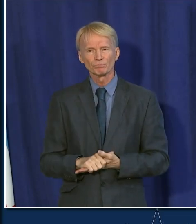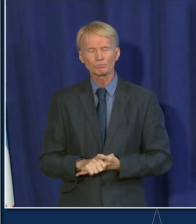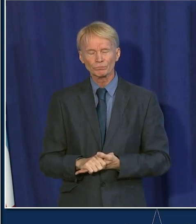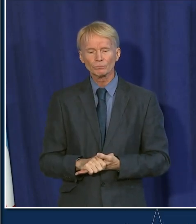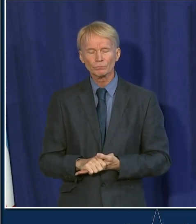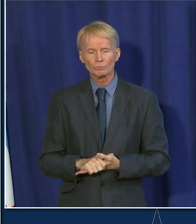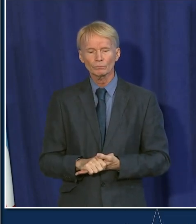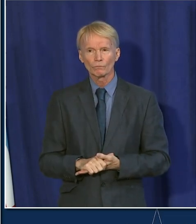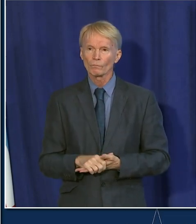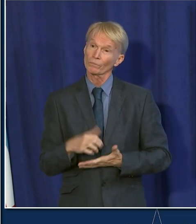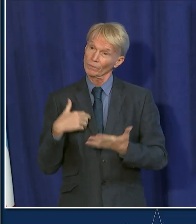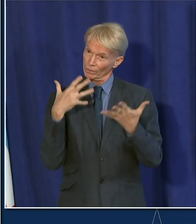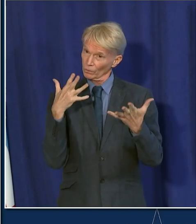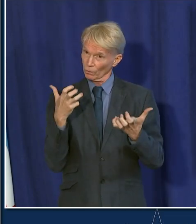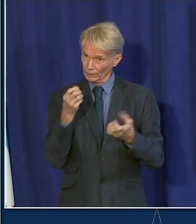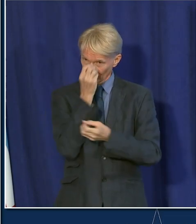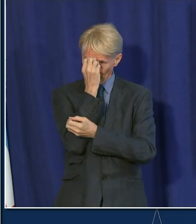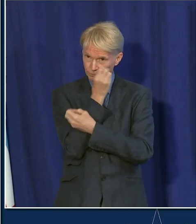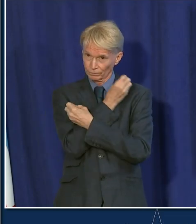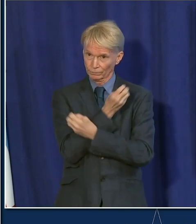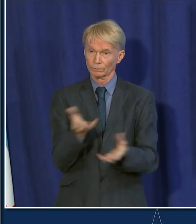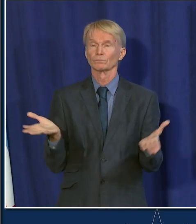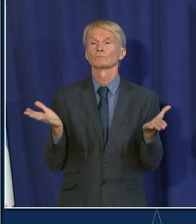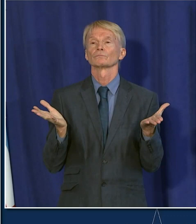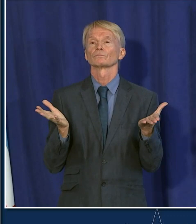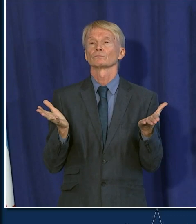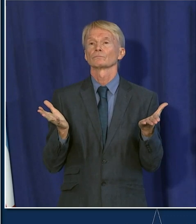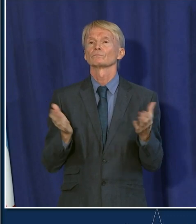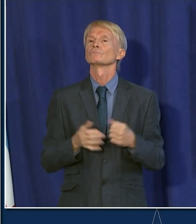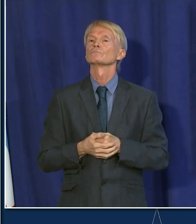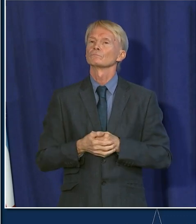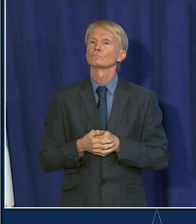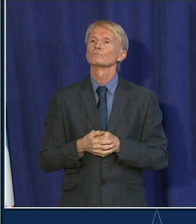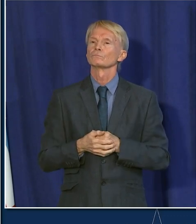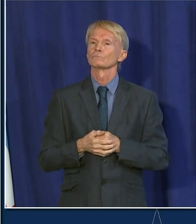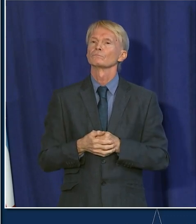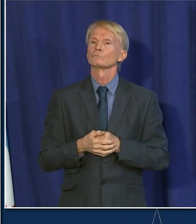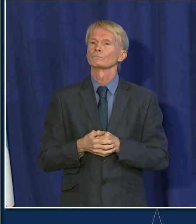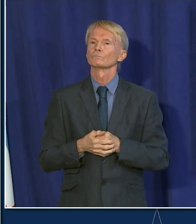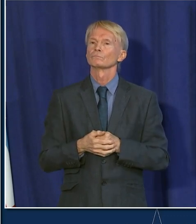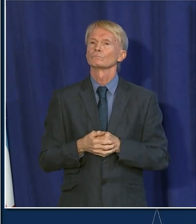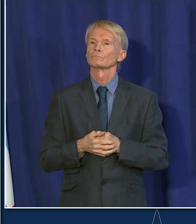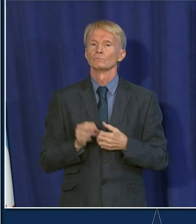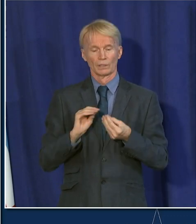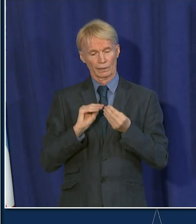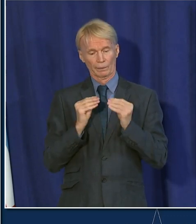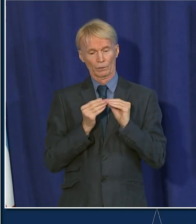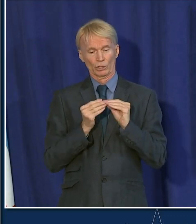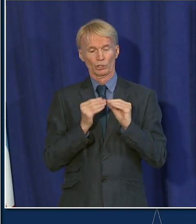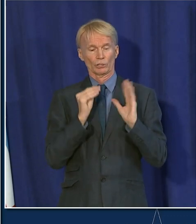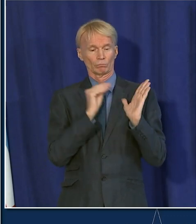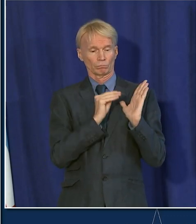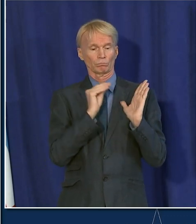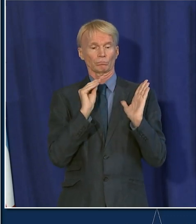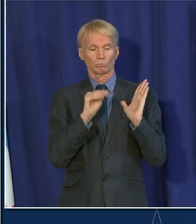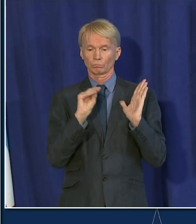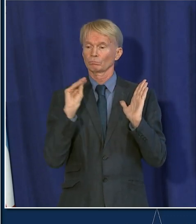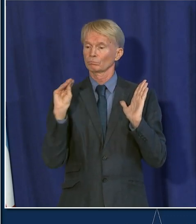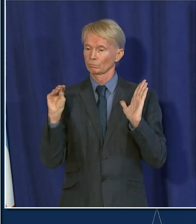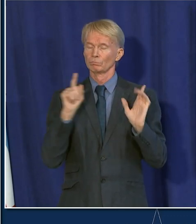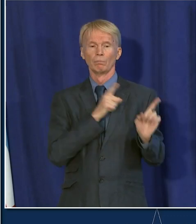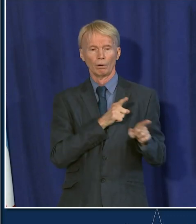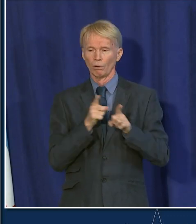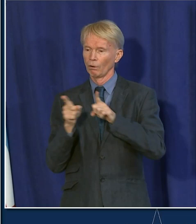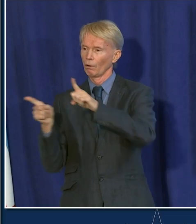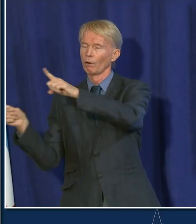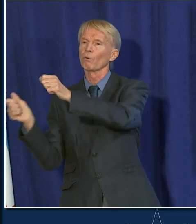just wanted to highlight that very clearly cases are tracking along with vaccination rates.